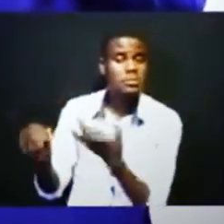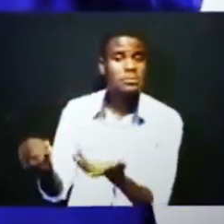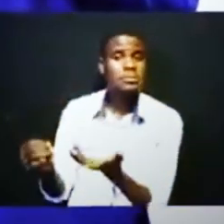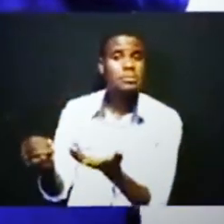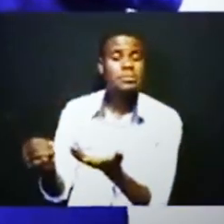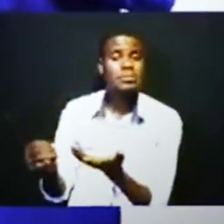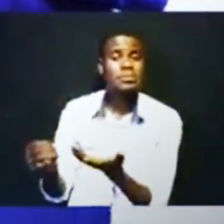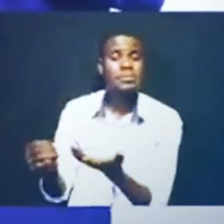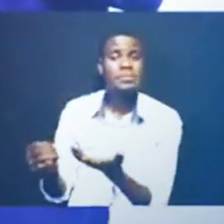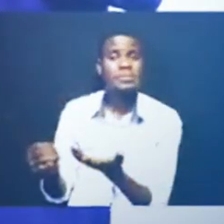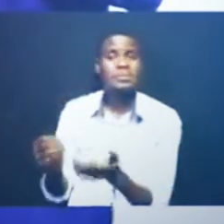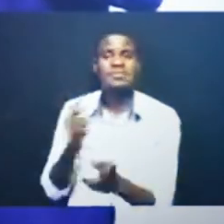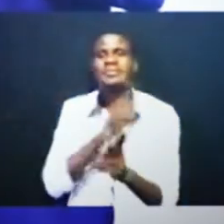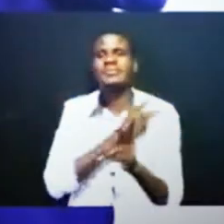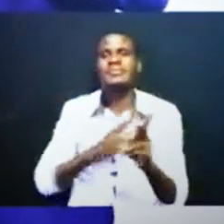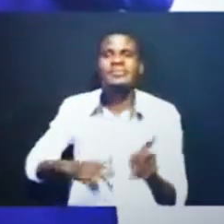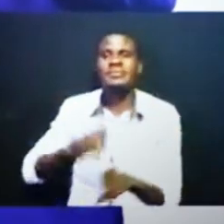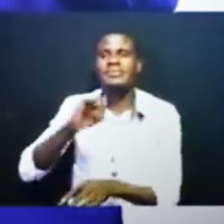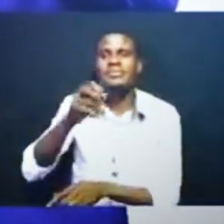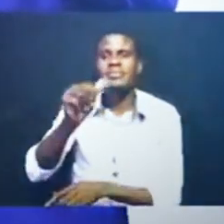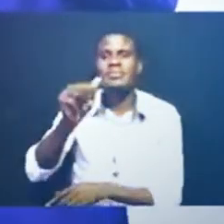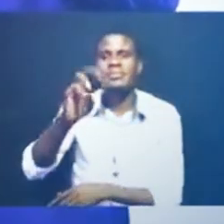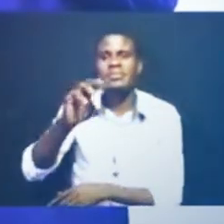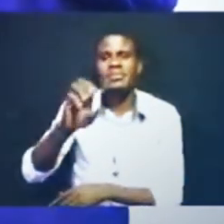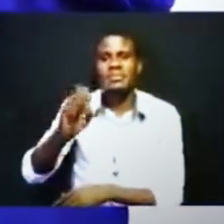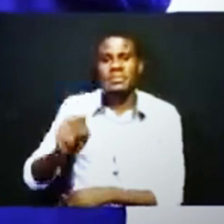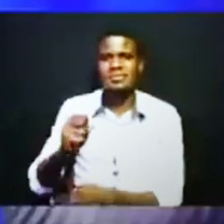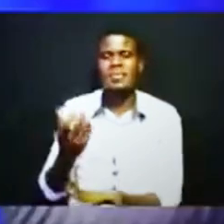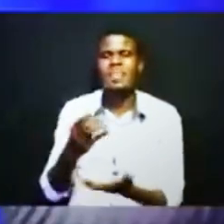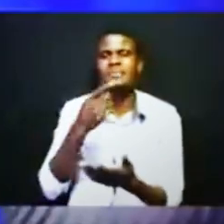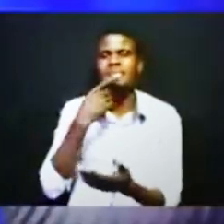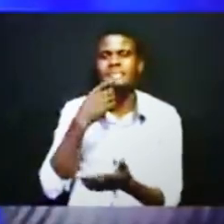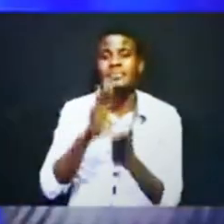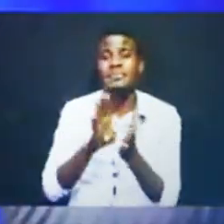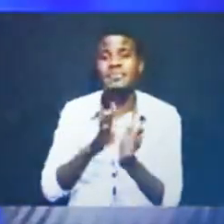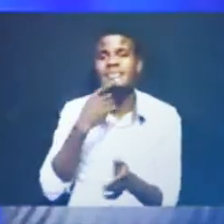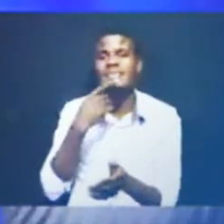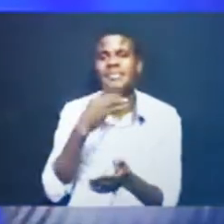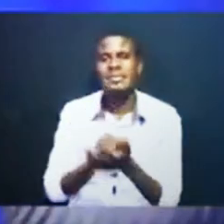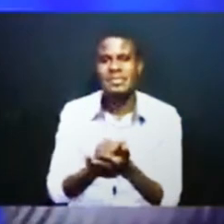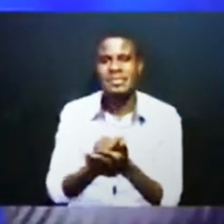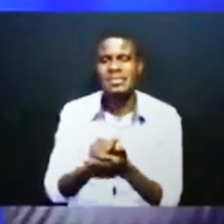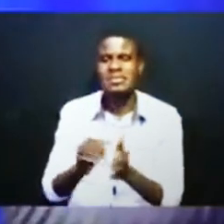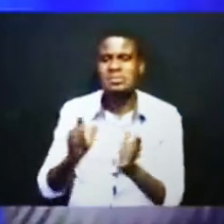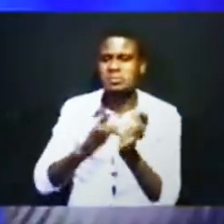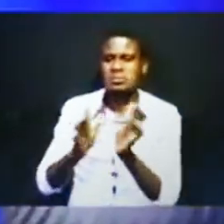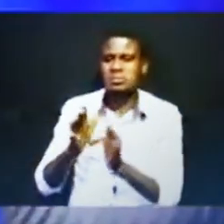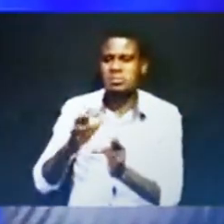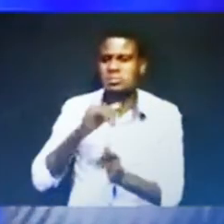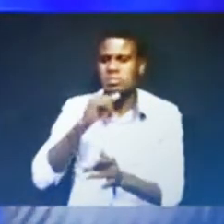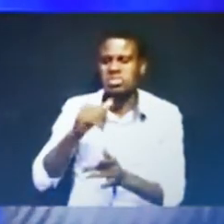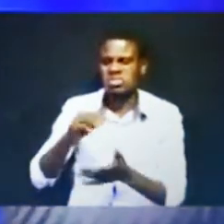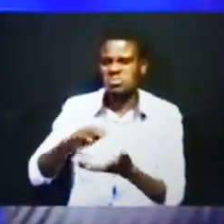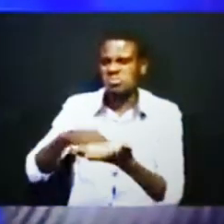The King James says that he wouldn't commit himself to men because he knows what is in a man.